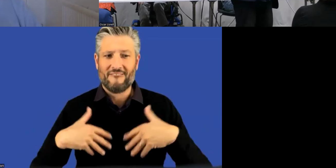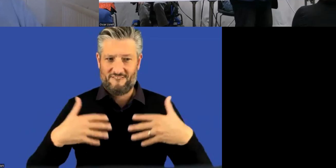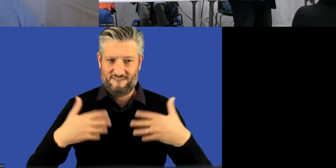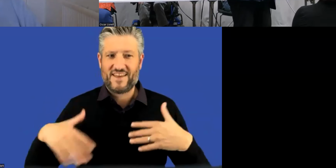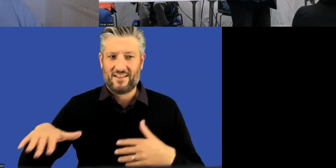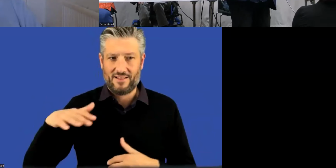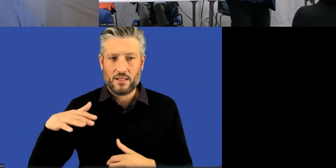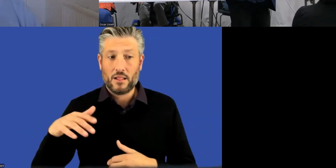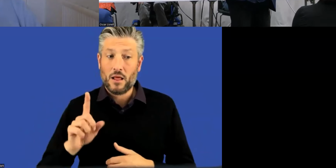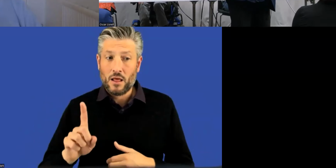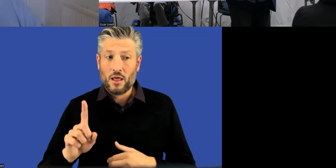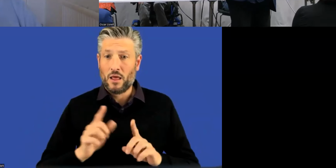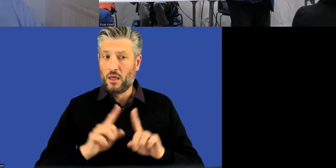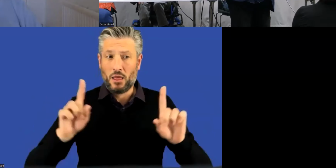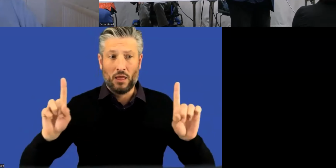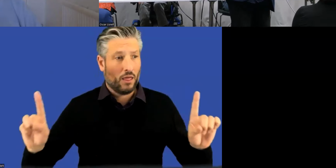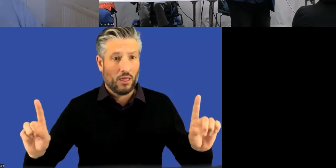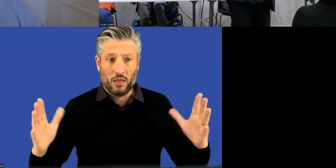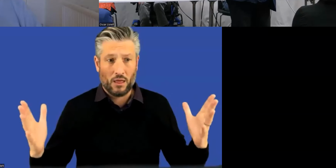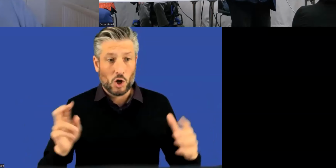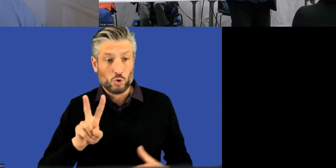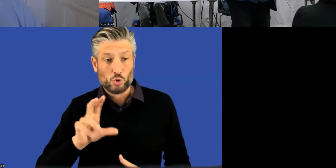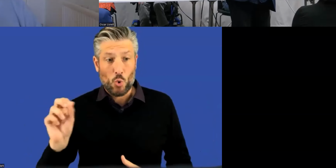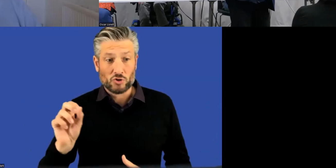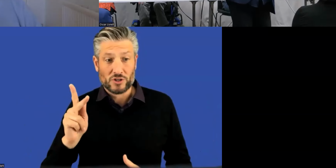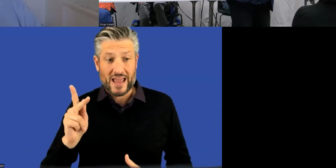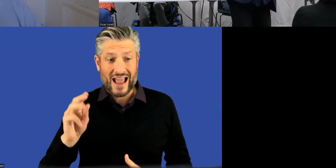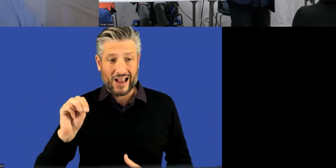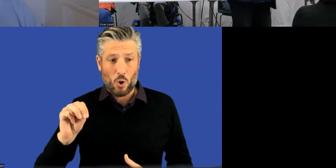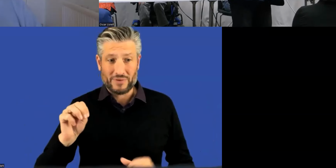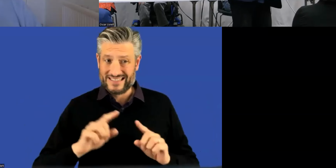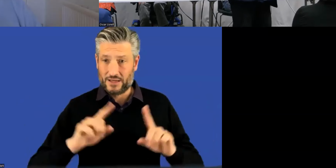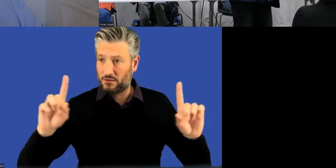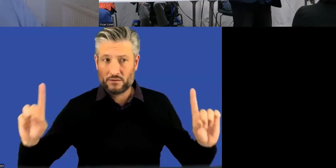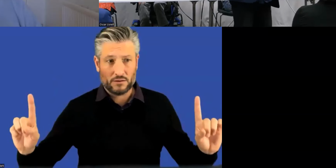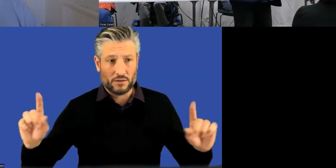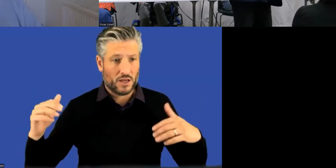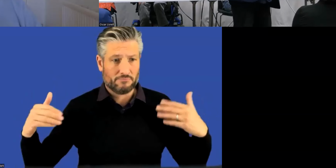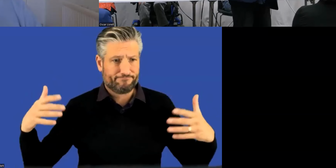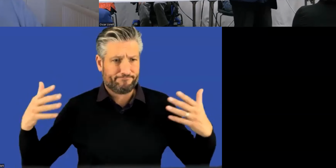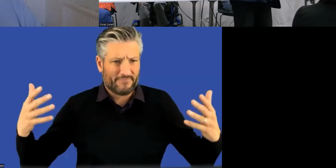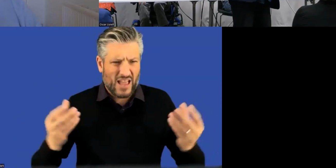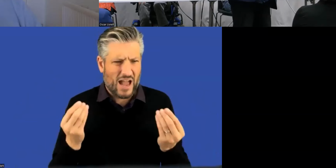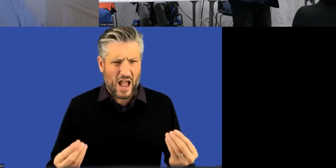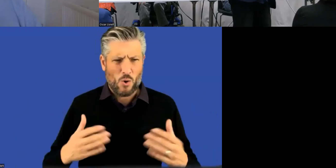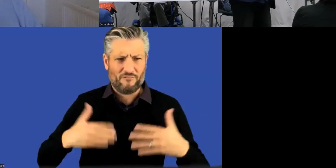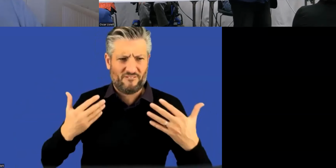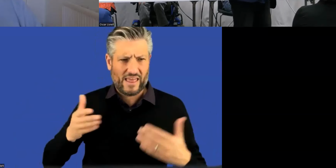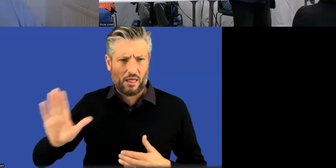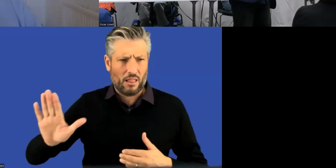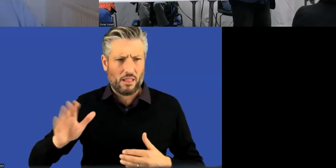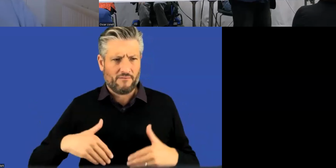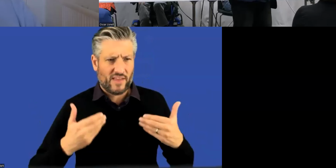kilometers away. And so we think that you can. We're going to work on this to maximize the human information that travels between